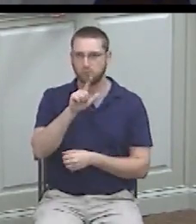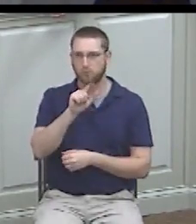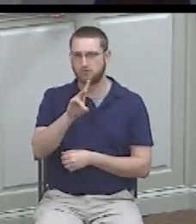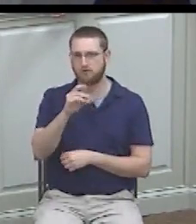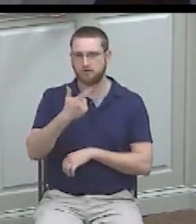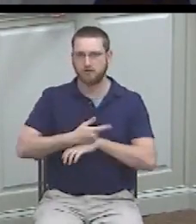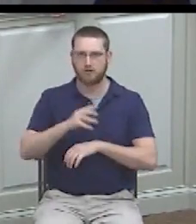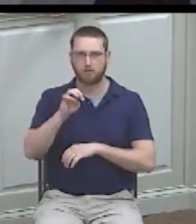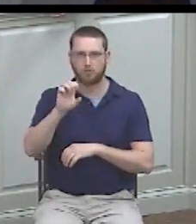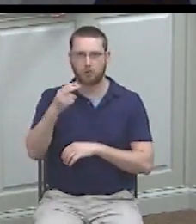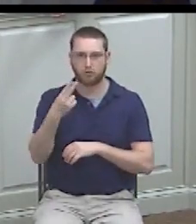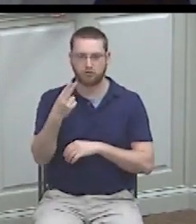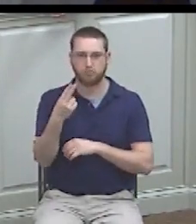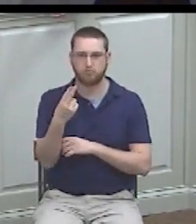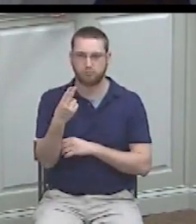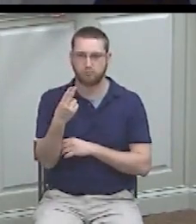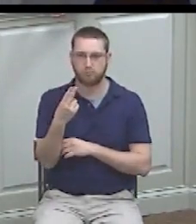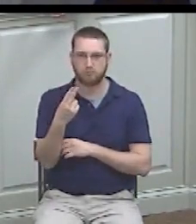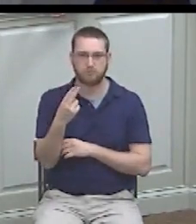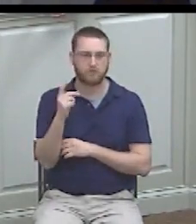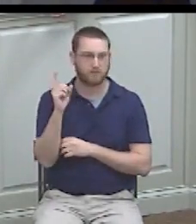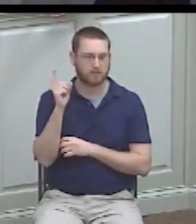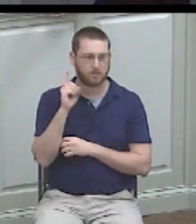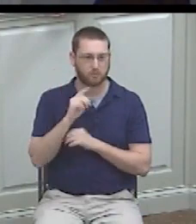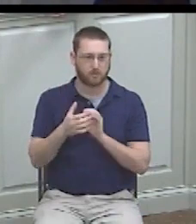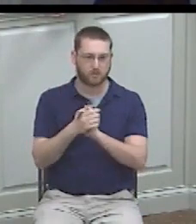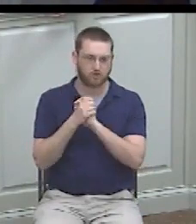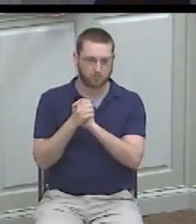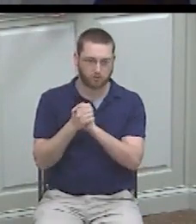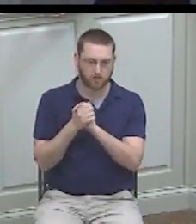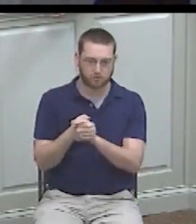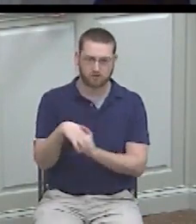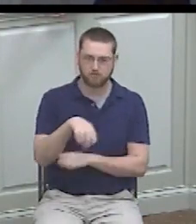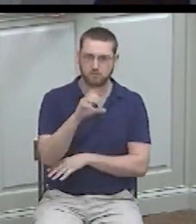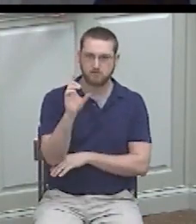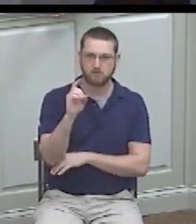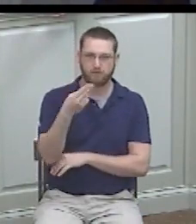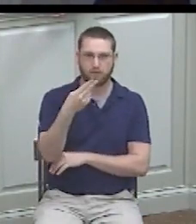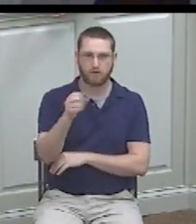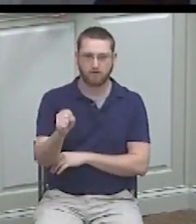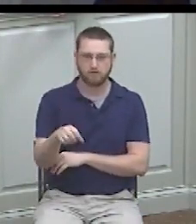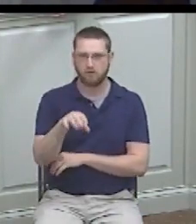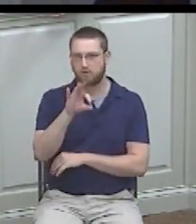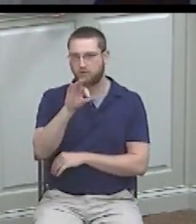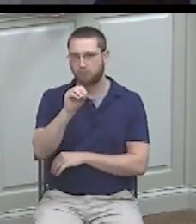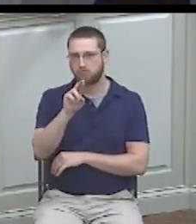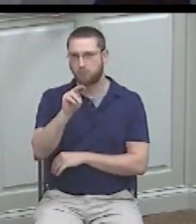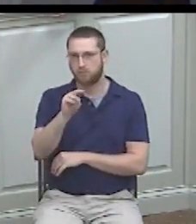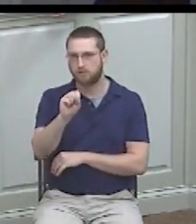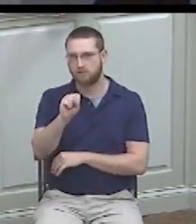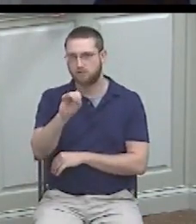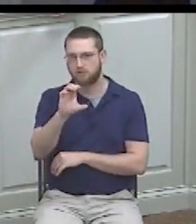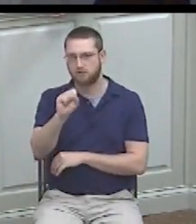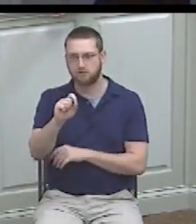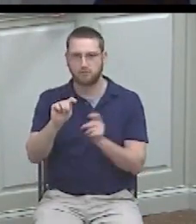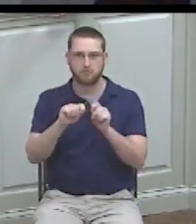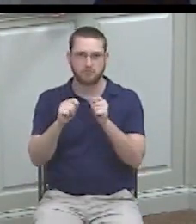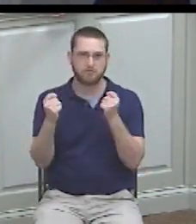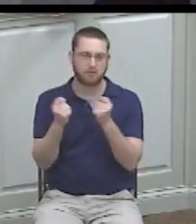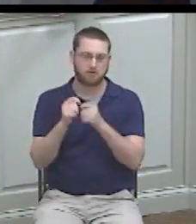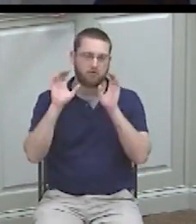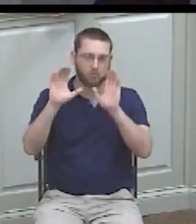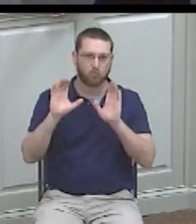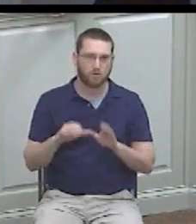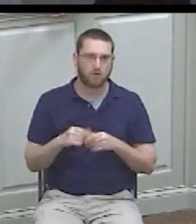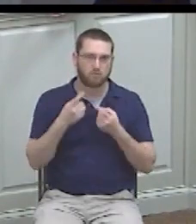March 2017, do hereby congratulate the Danville High School Forensics Team on their outstanding